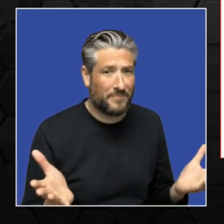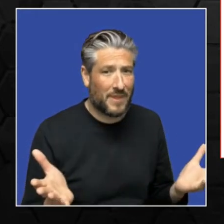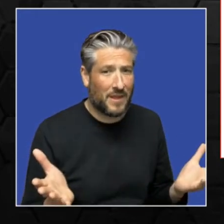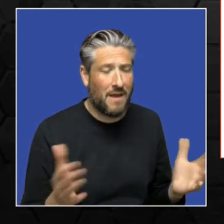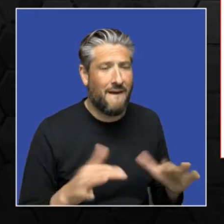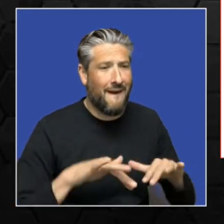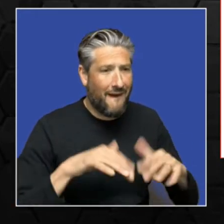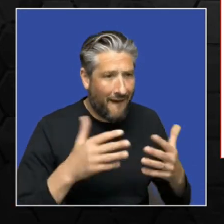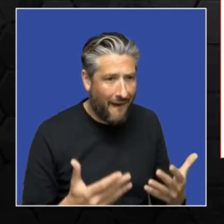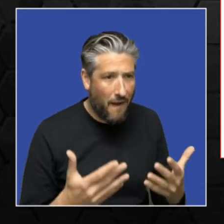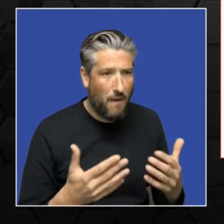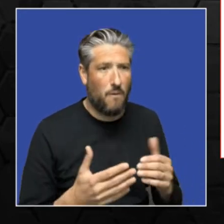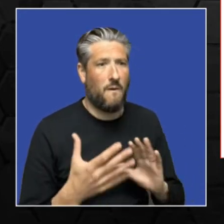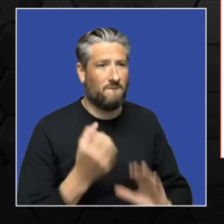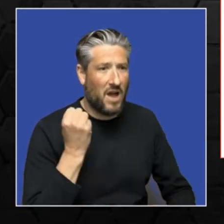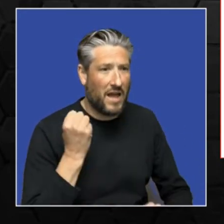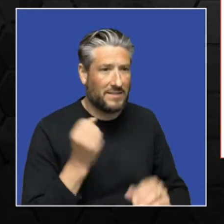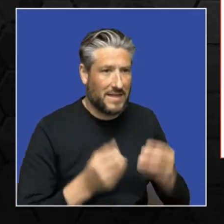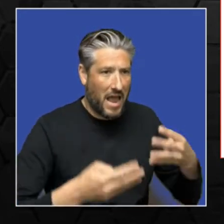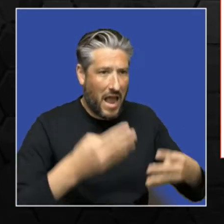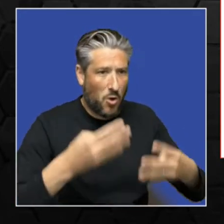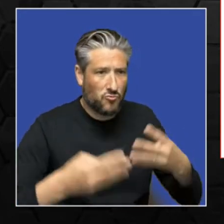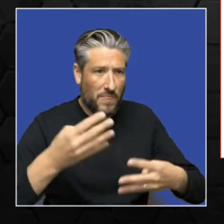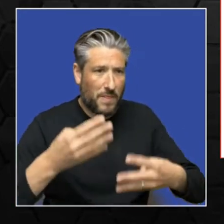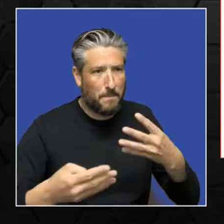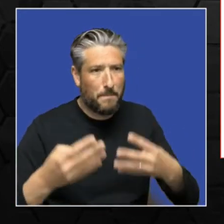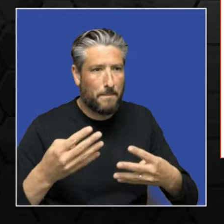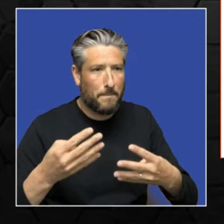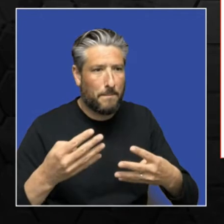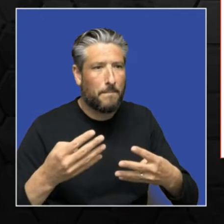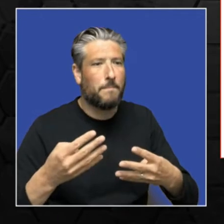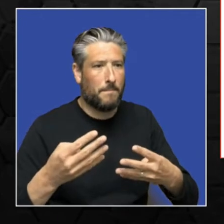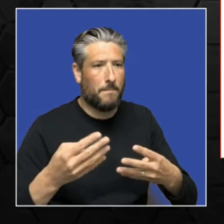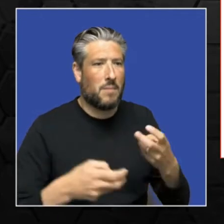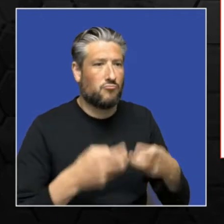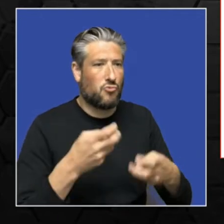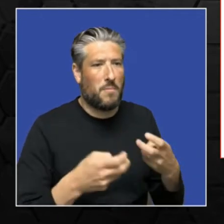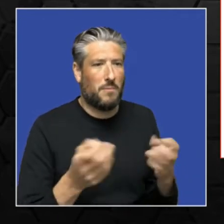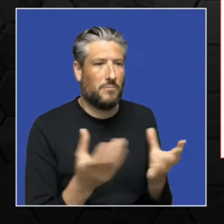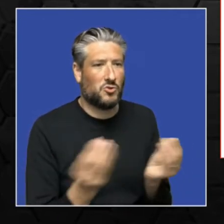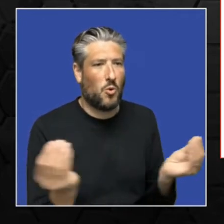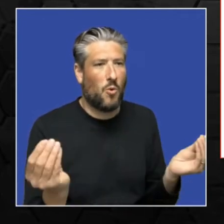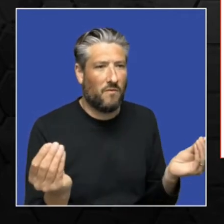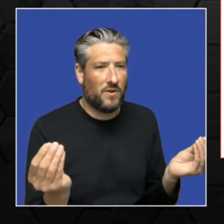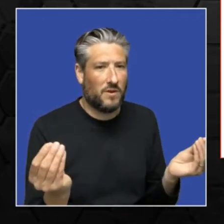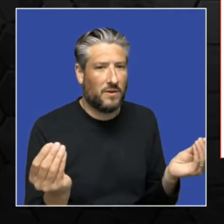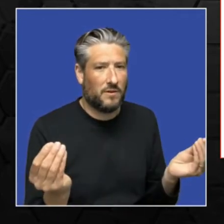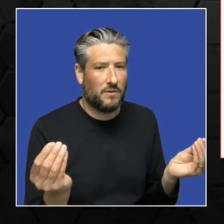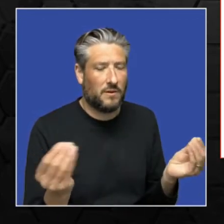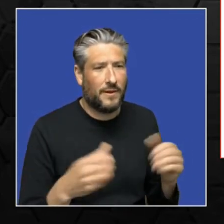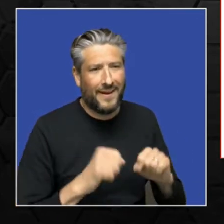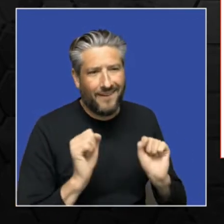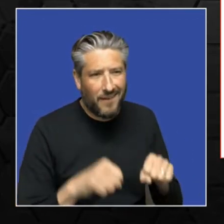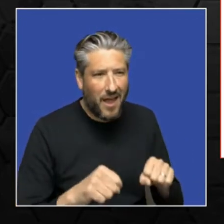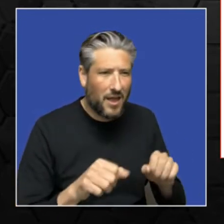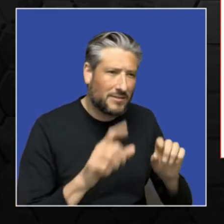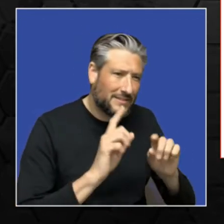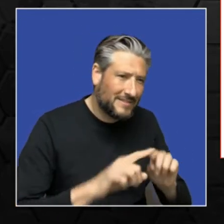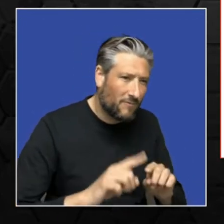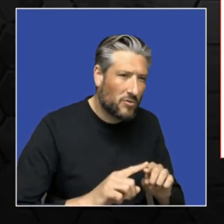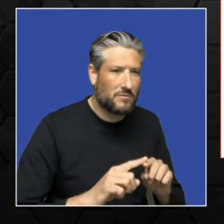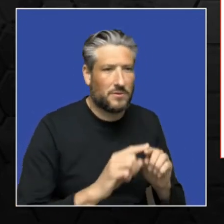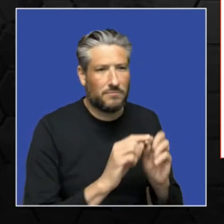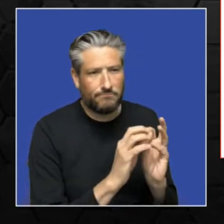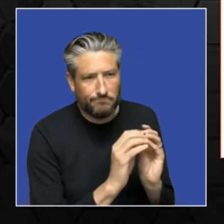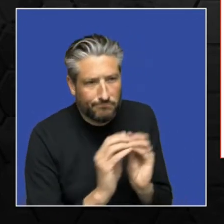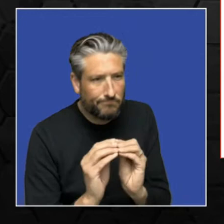to solve this problem. People have used calculus like backpropagation and gradient descent, just like how they use it to train a